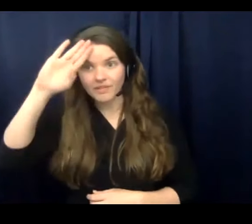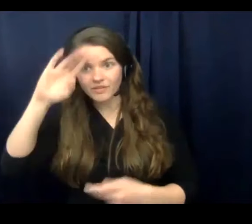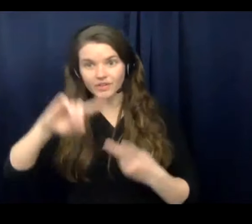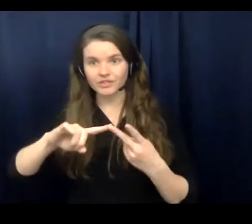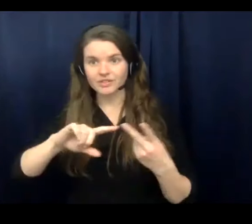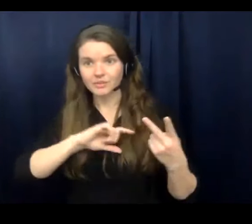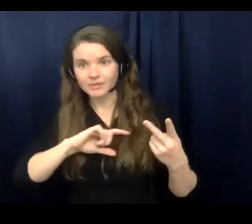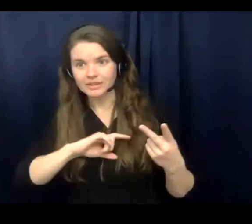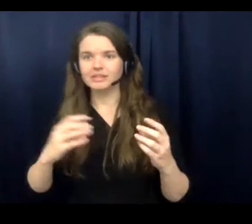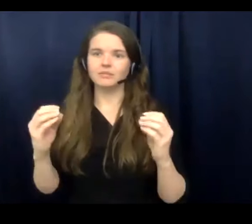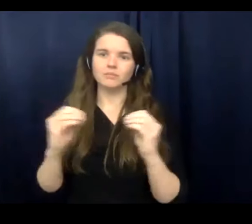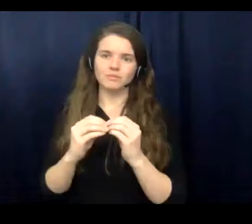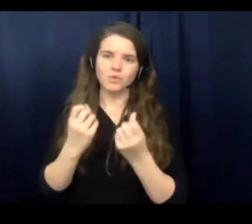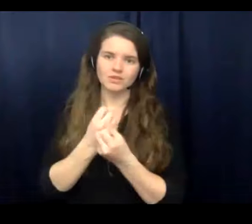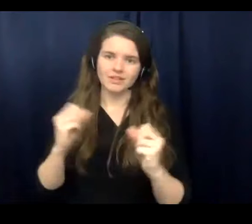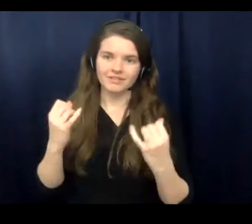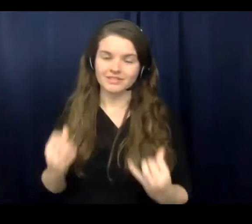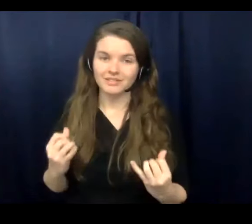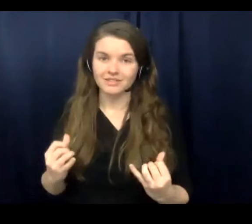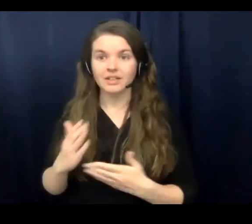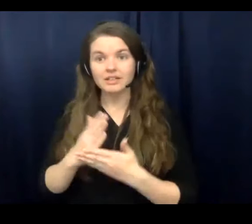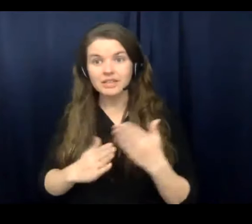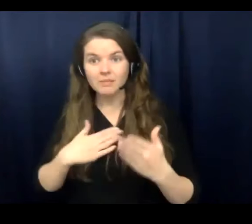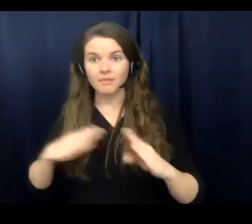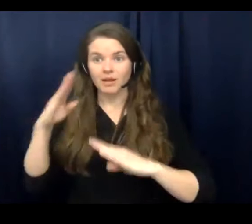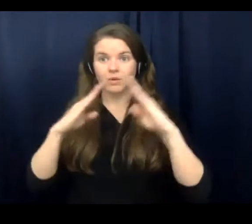safer now. Some of my worries are relieved.